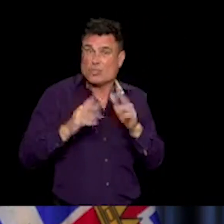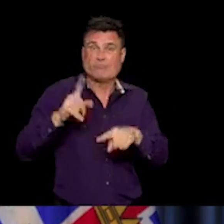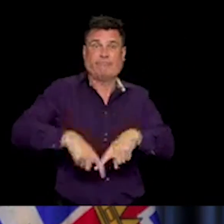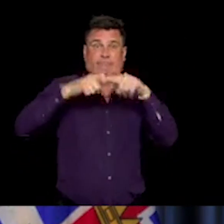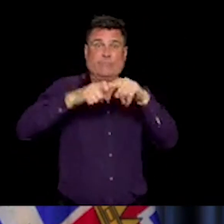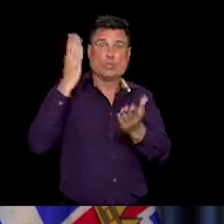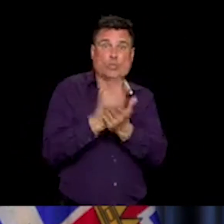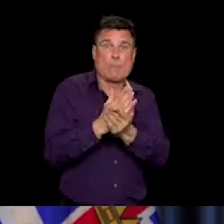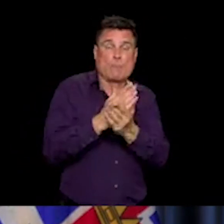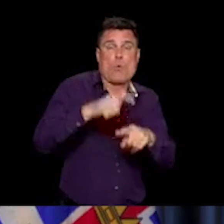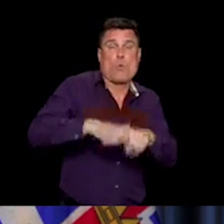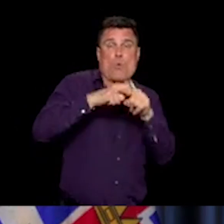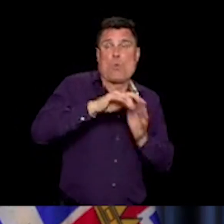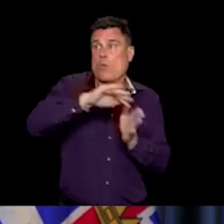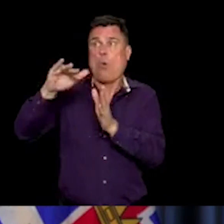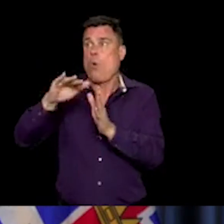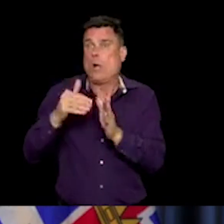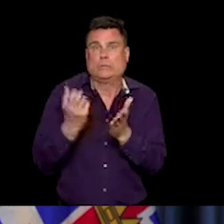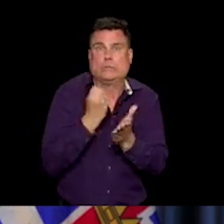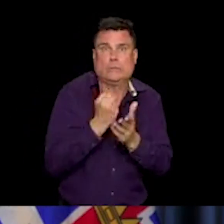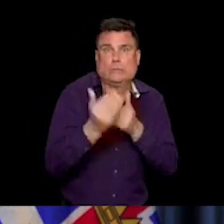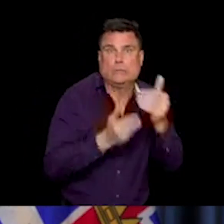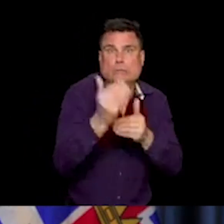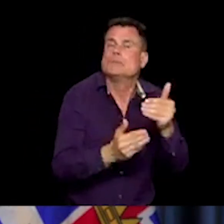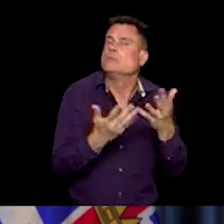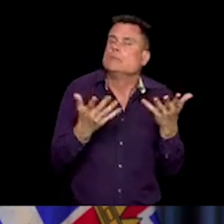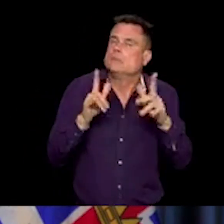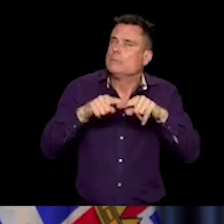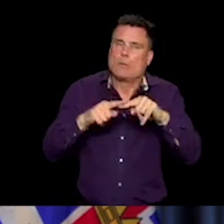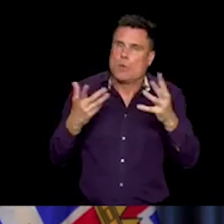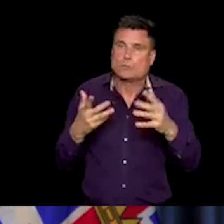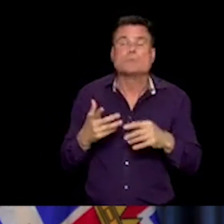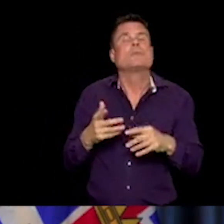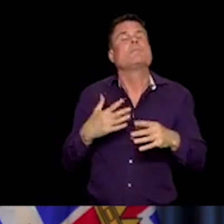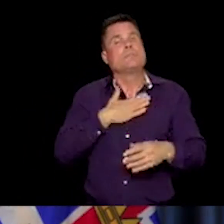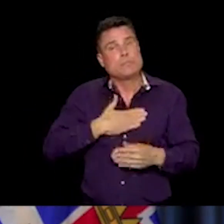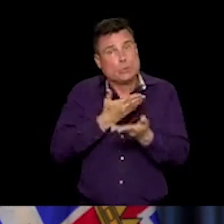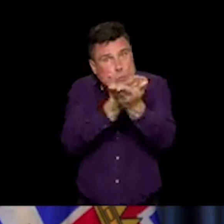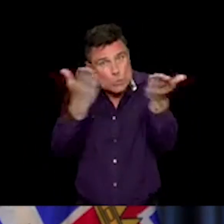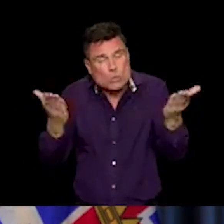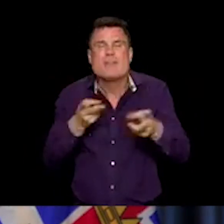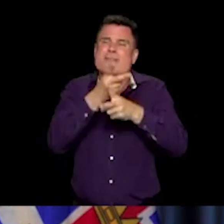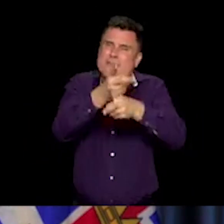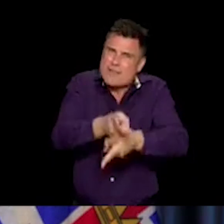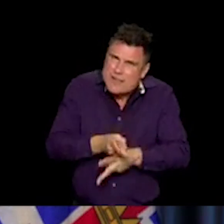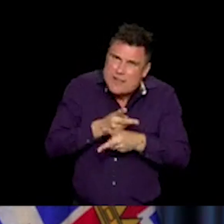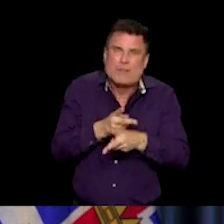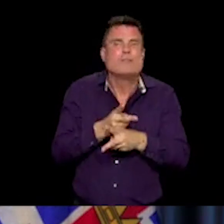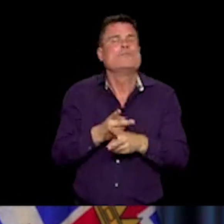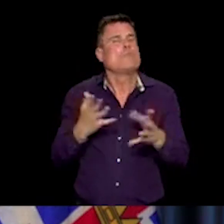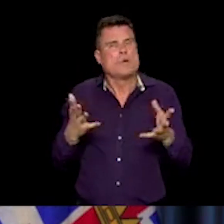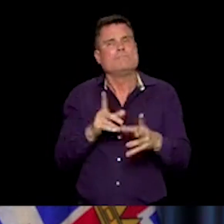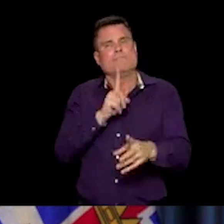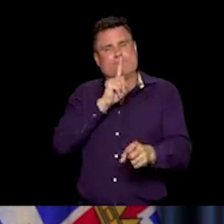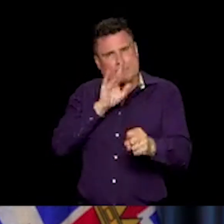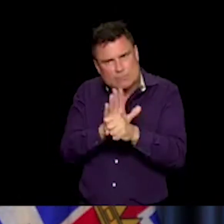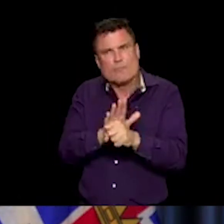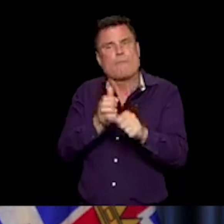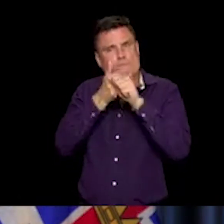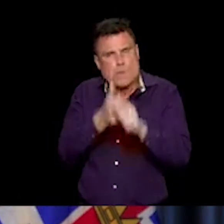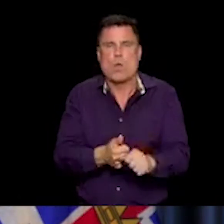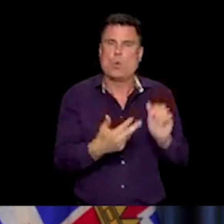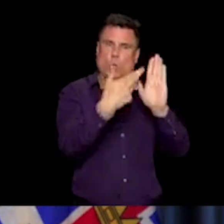surgeries. But let's make no mistake about it. Surgery renewal is shaped by COVID-19. Our success will be dictated by future